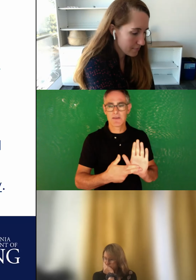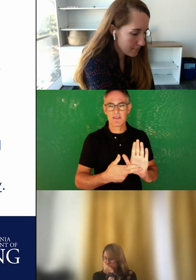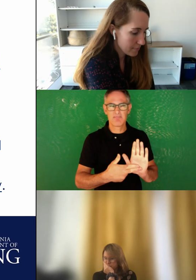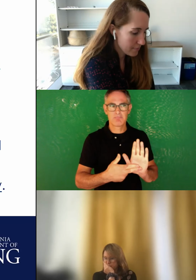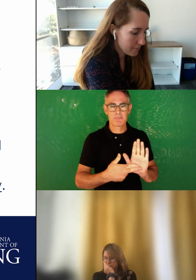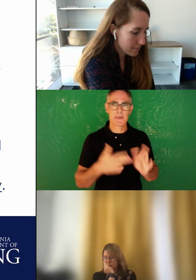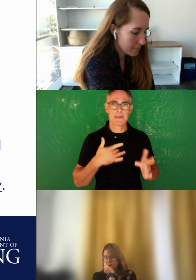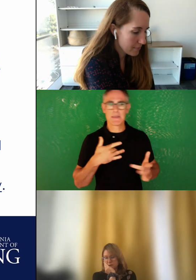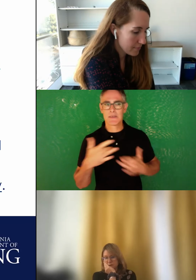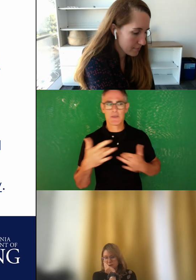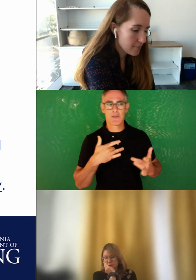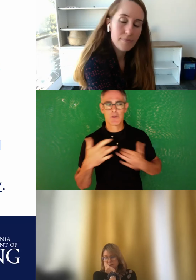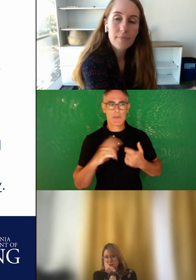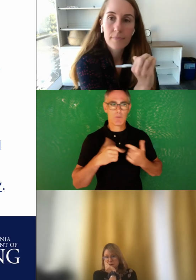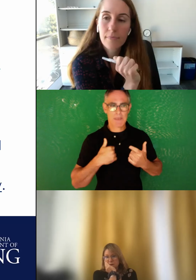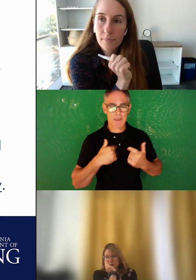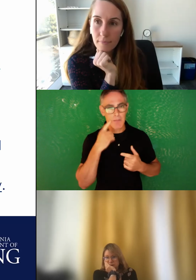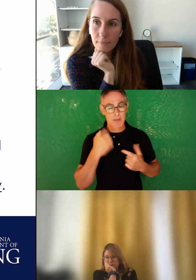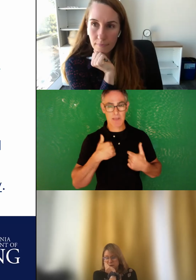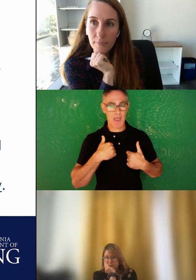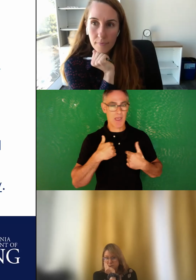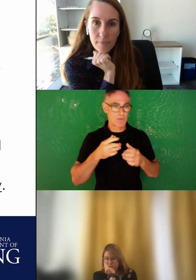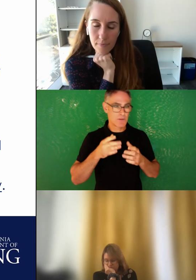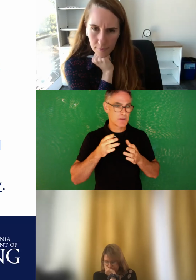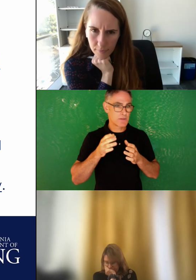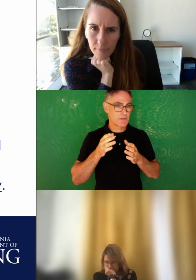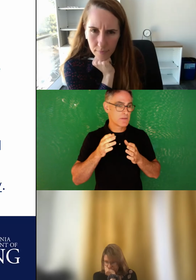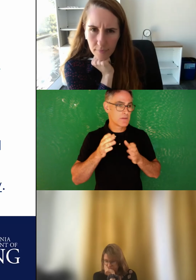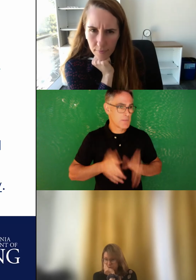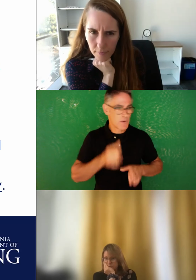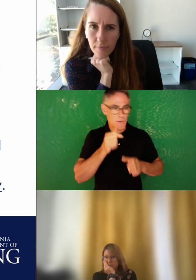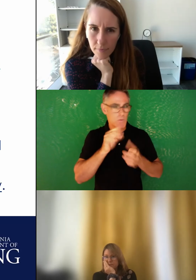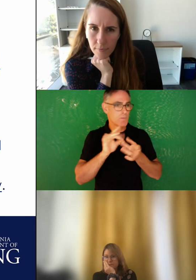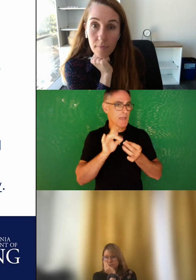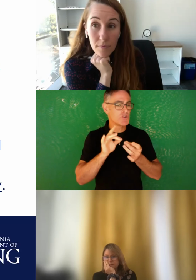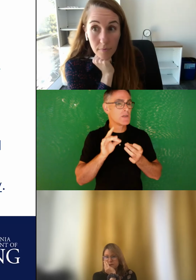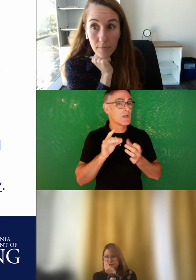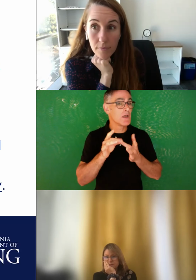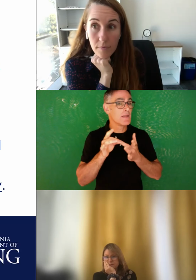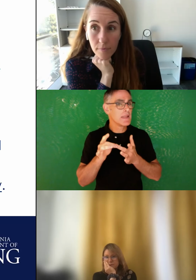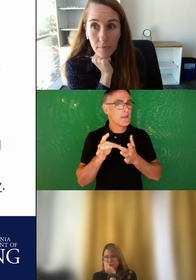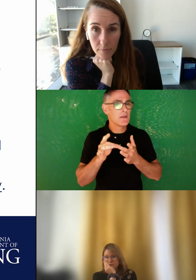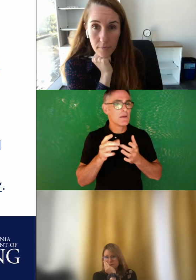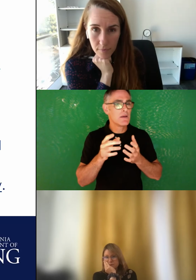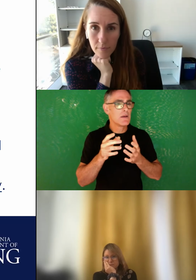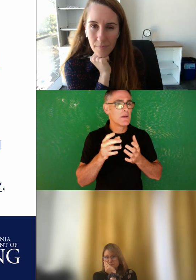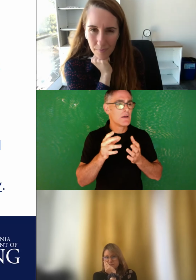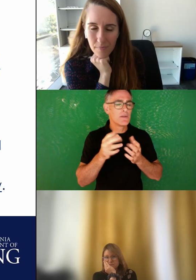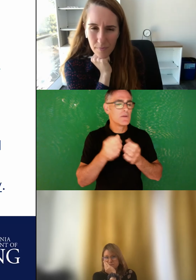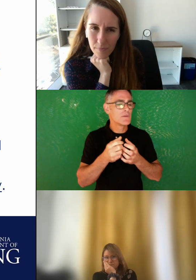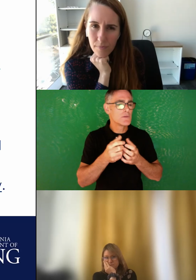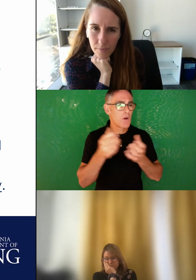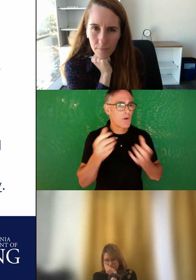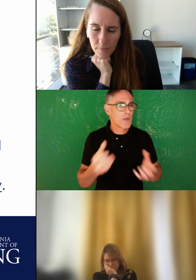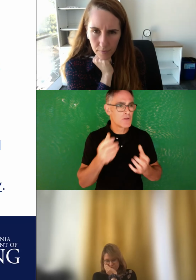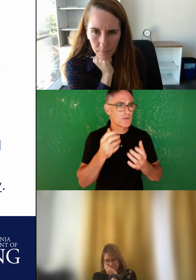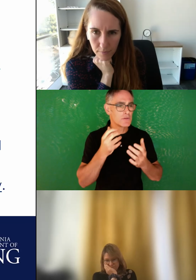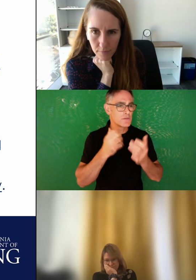because I was the one that had mentioned the leading, because there's so much fraud right now happening in